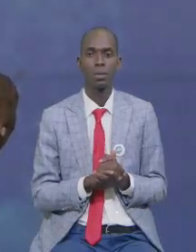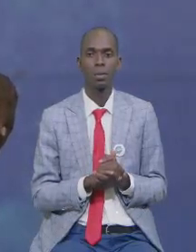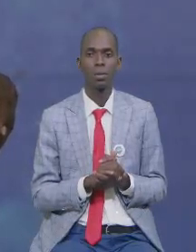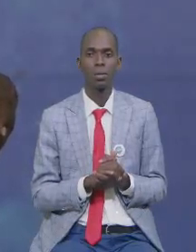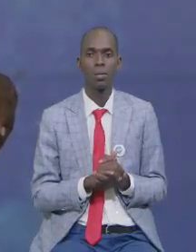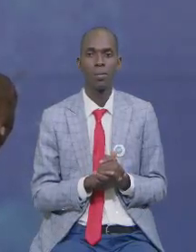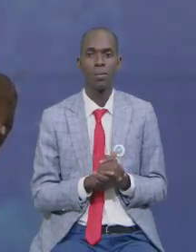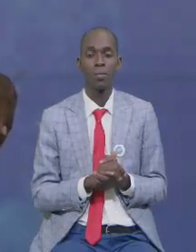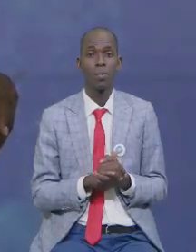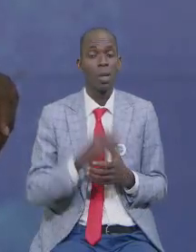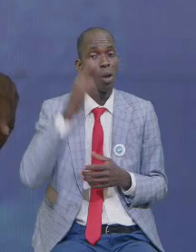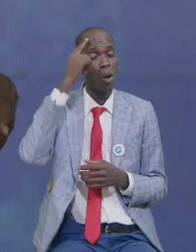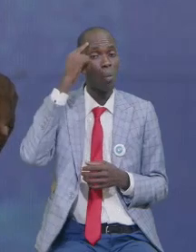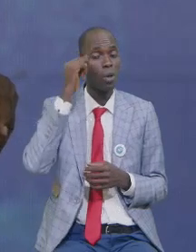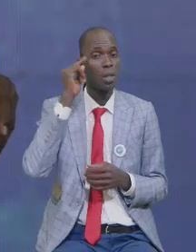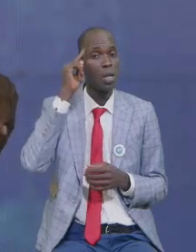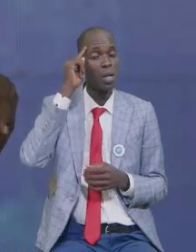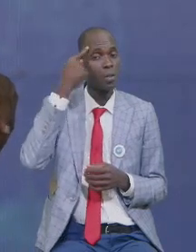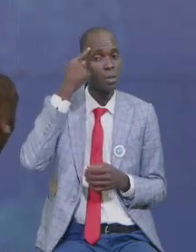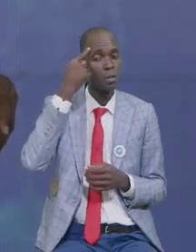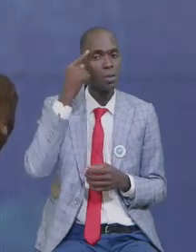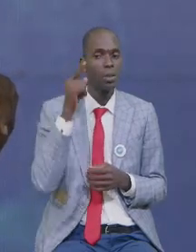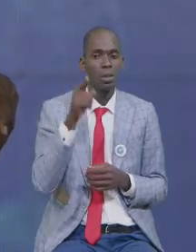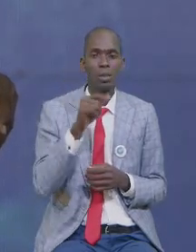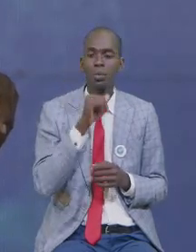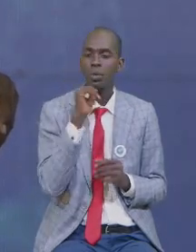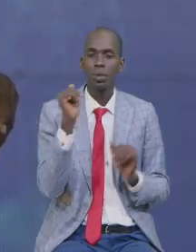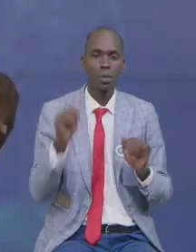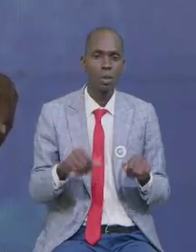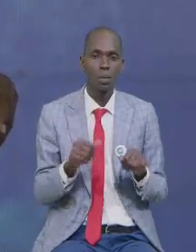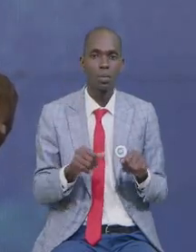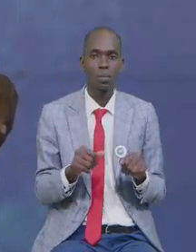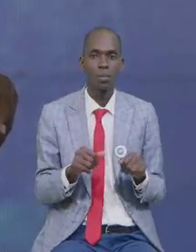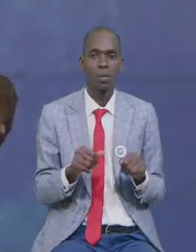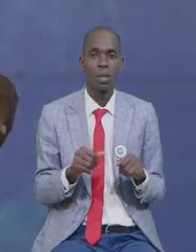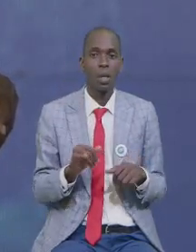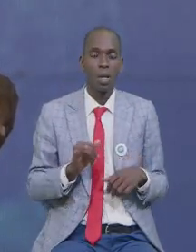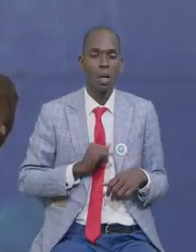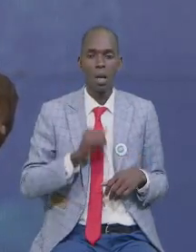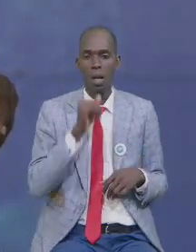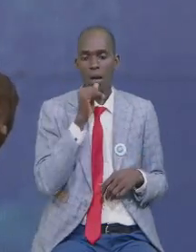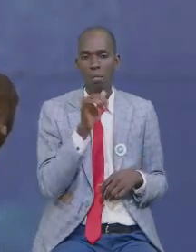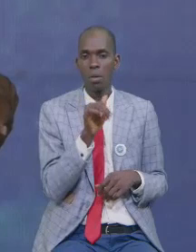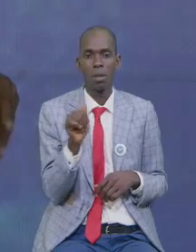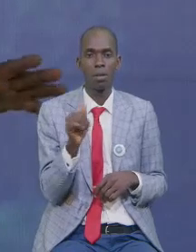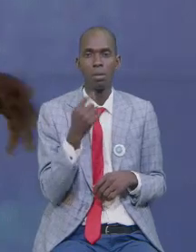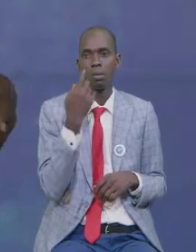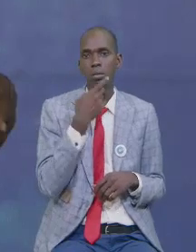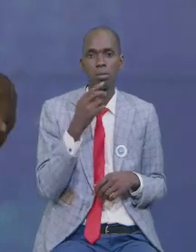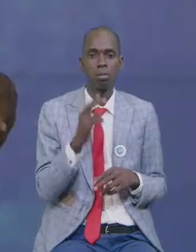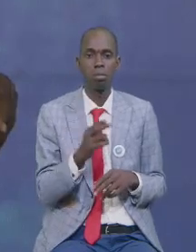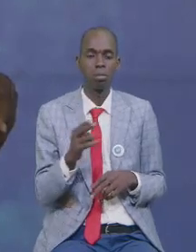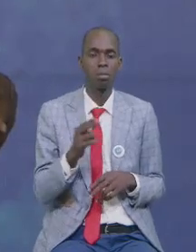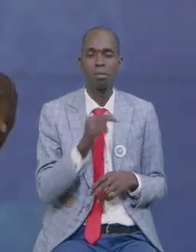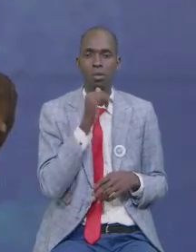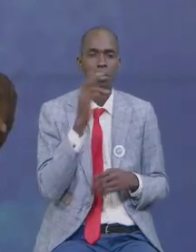Moses thought he could not. I am a stammerer. You can.